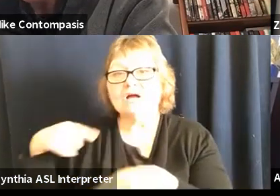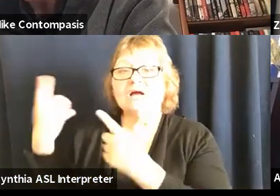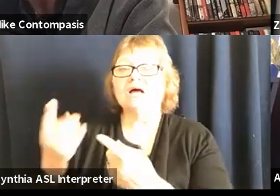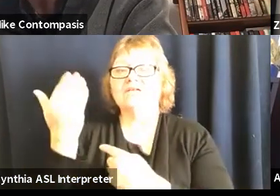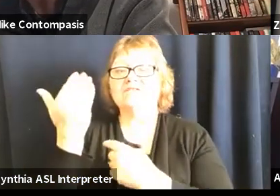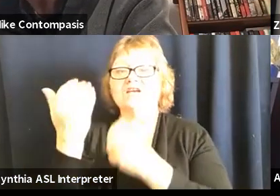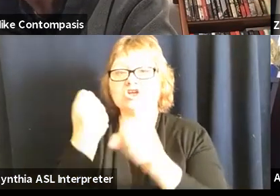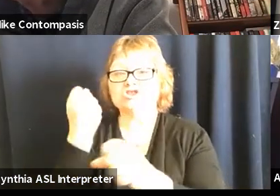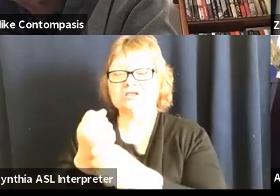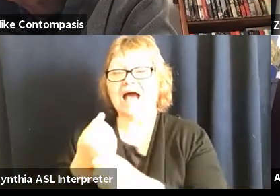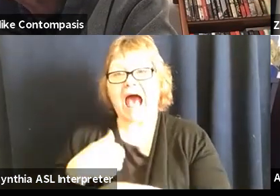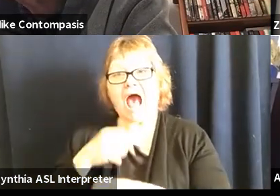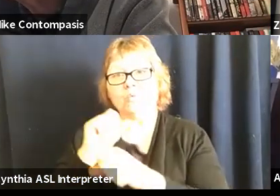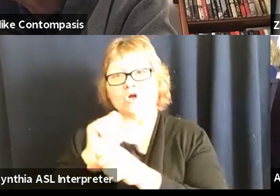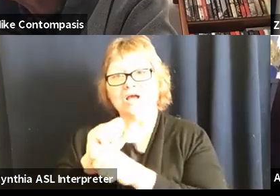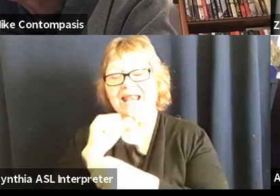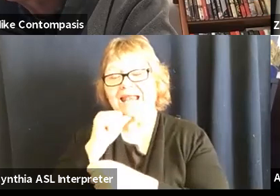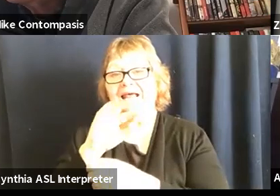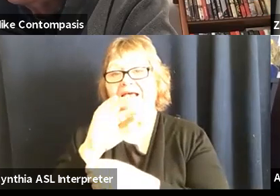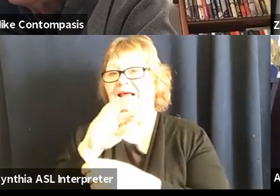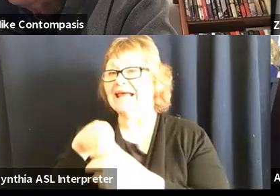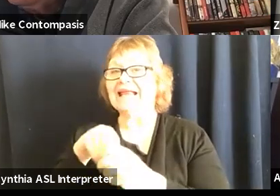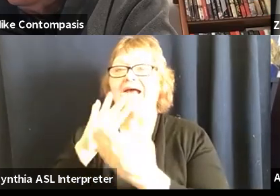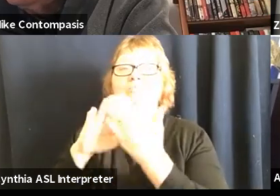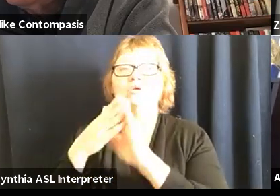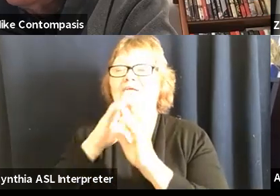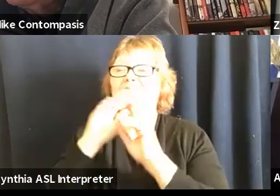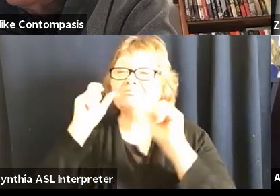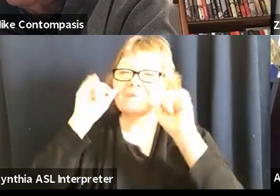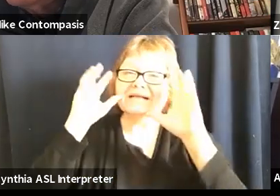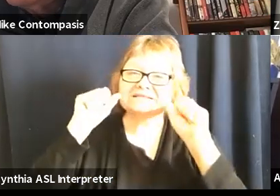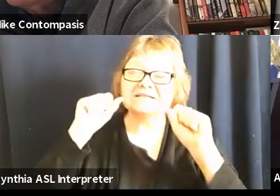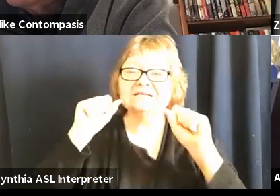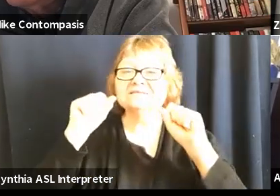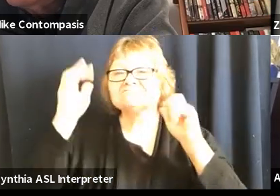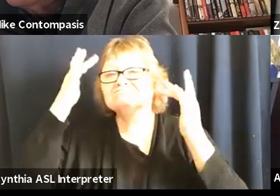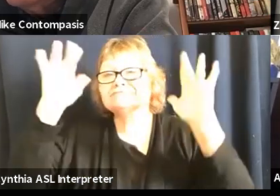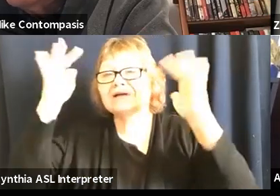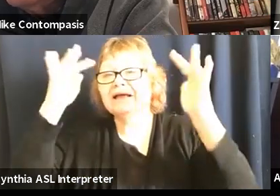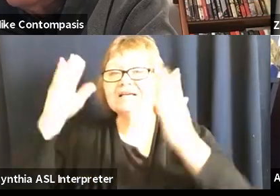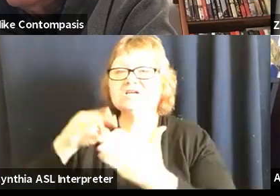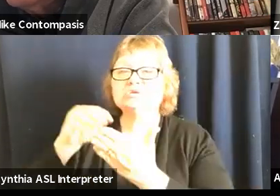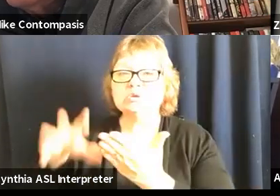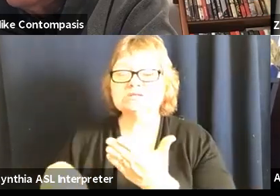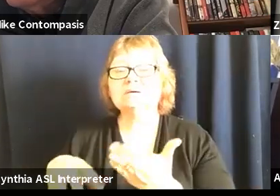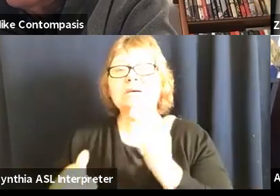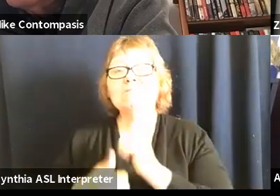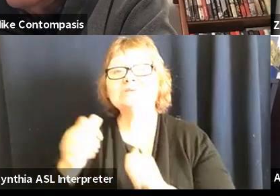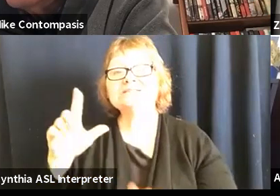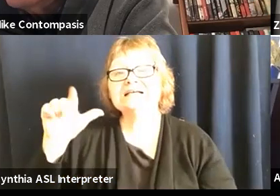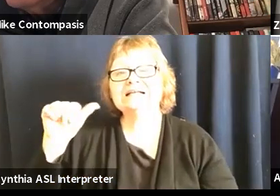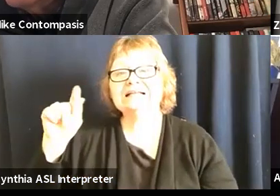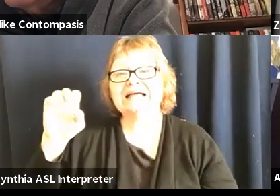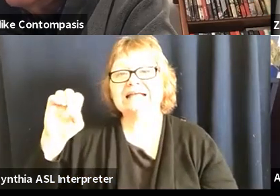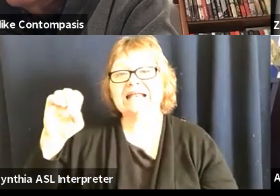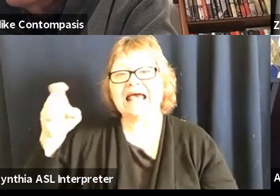I work and am in community with amazing, brilliant students and families, most of whom are Latinx immigrants,